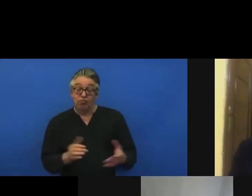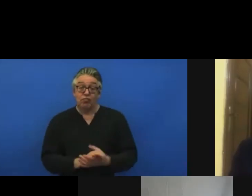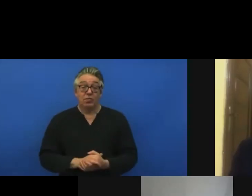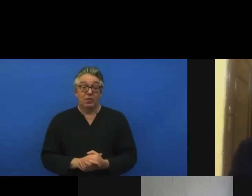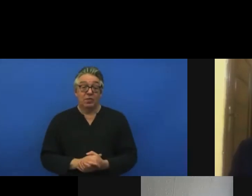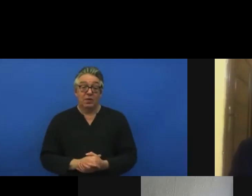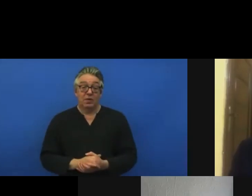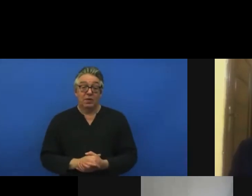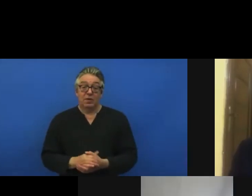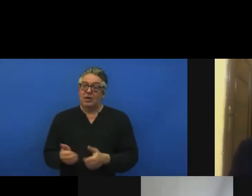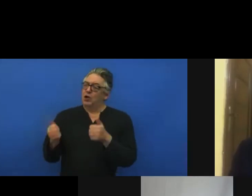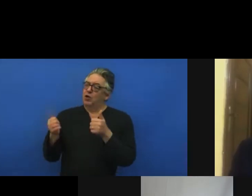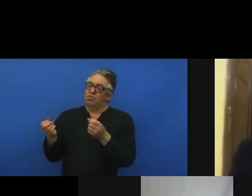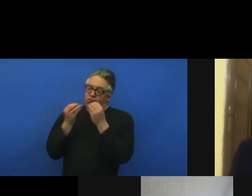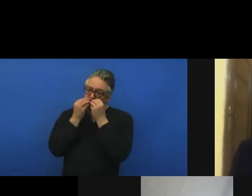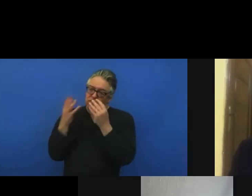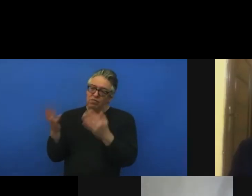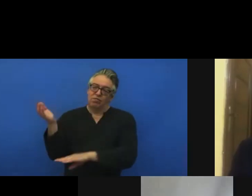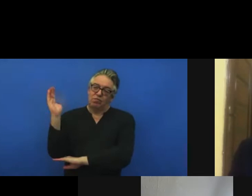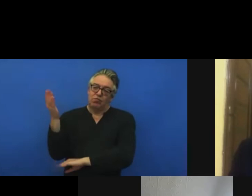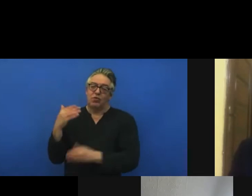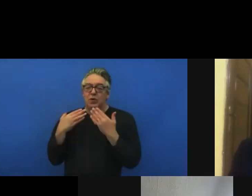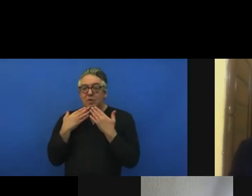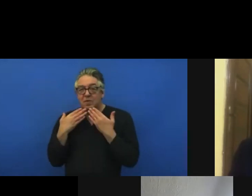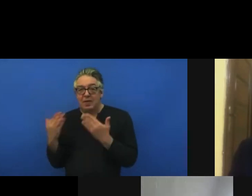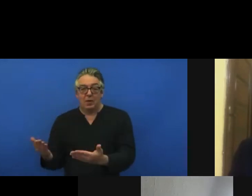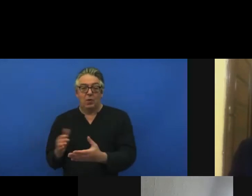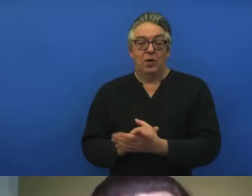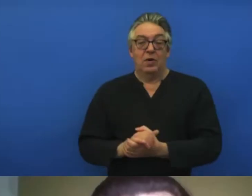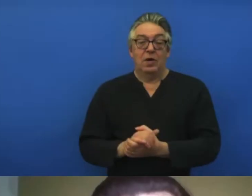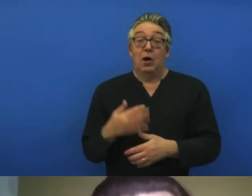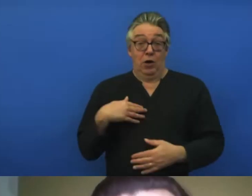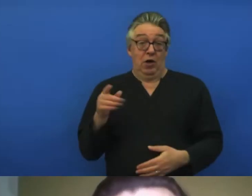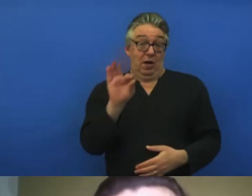Great speech. Thank you so much, Asma. I have a question.